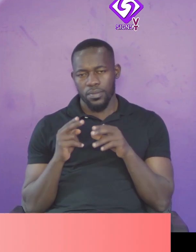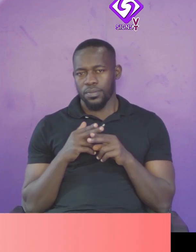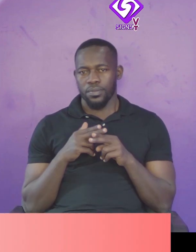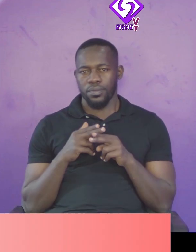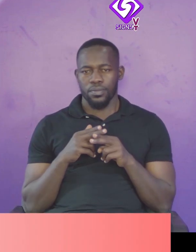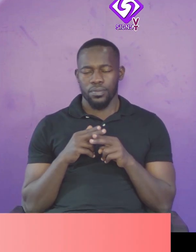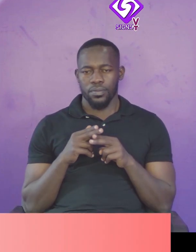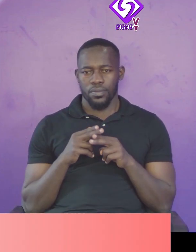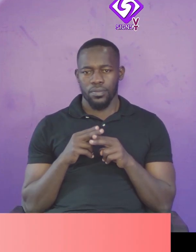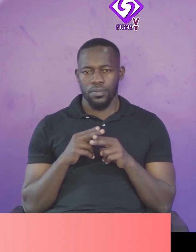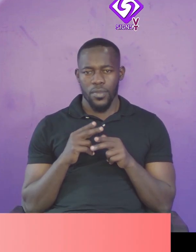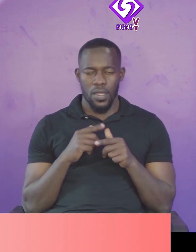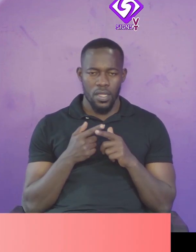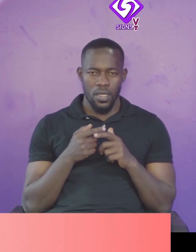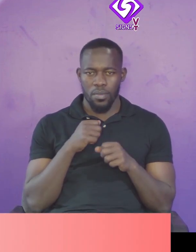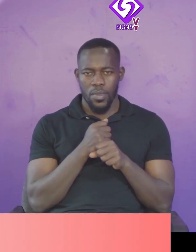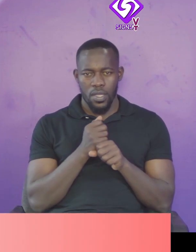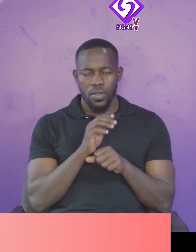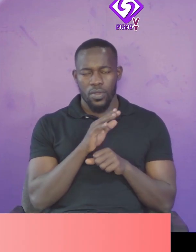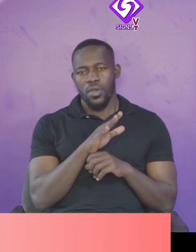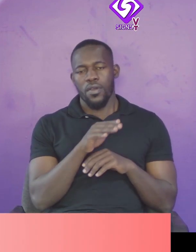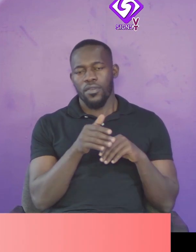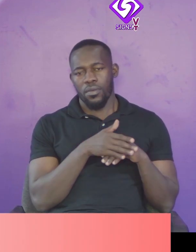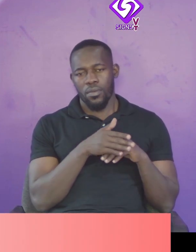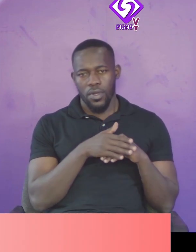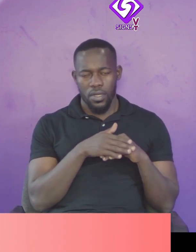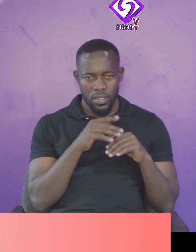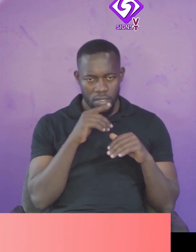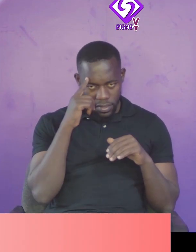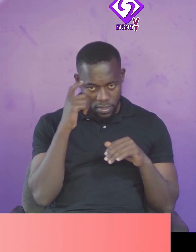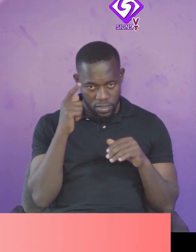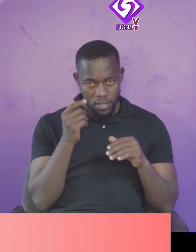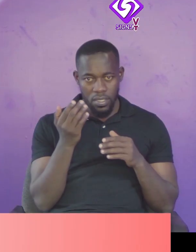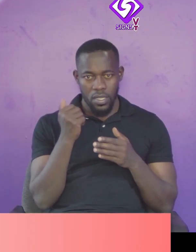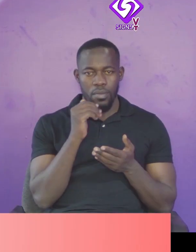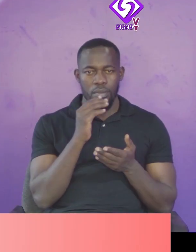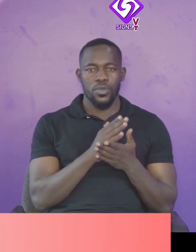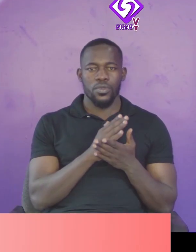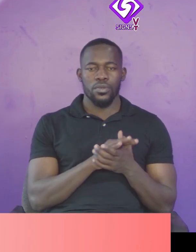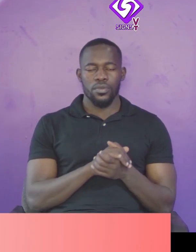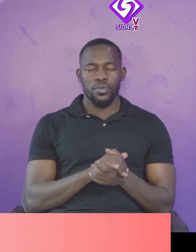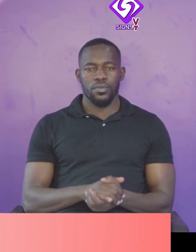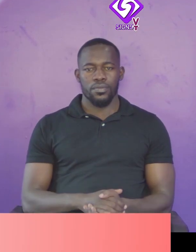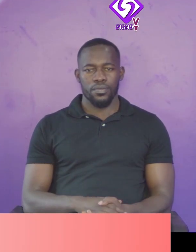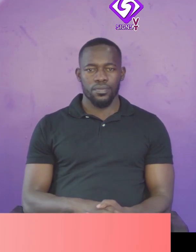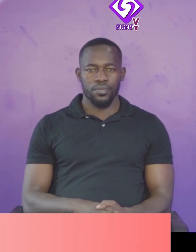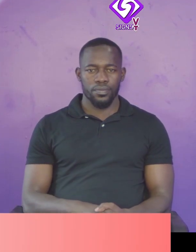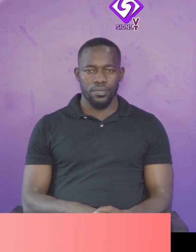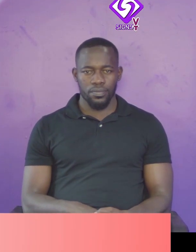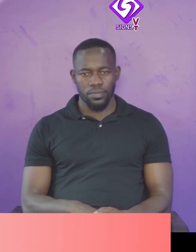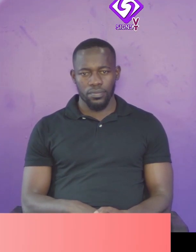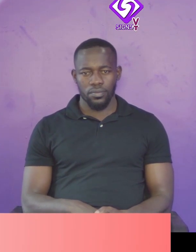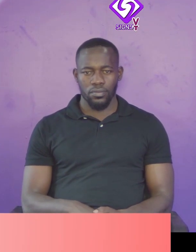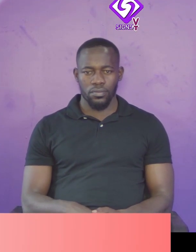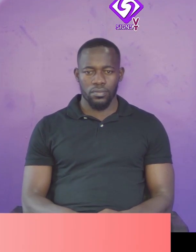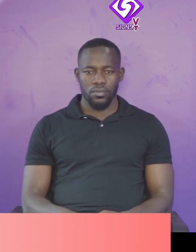so that you go and make your career. You have your ambitions, you have your how you want to take your football career.